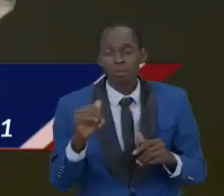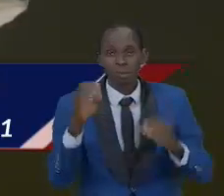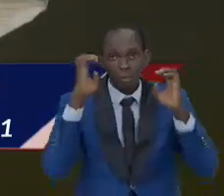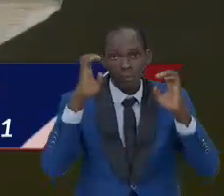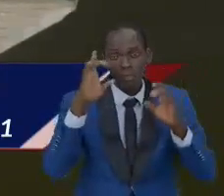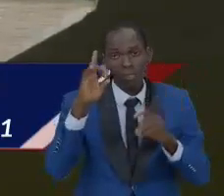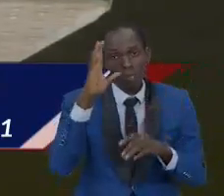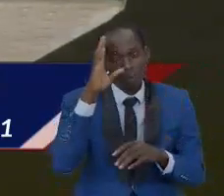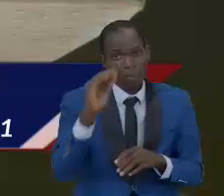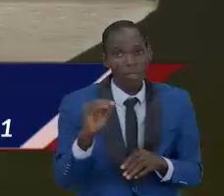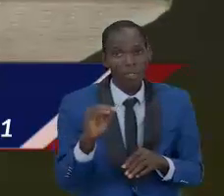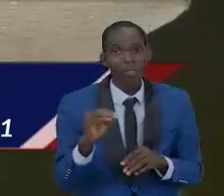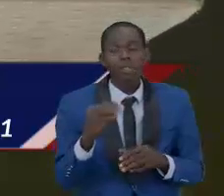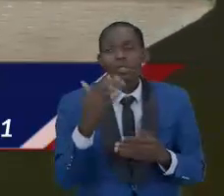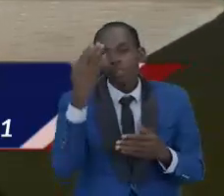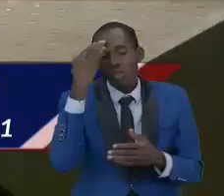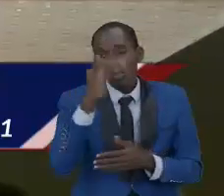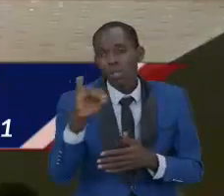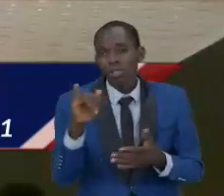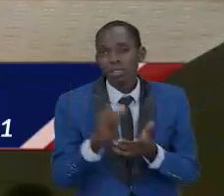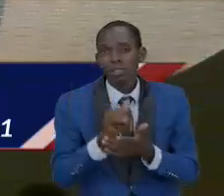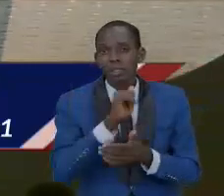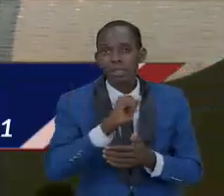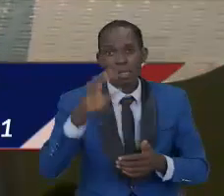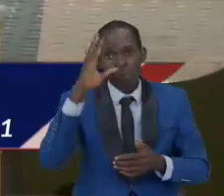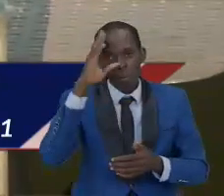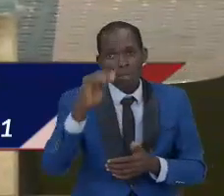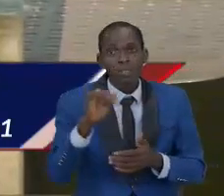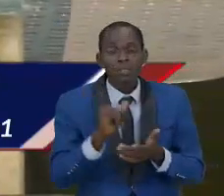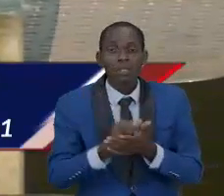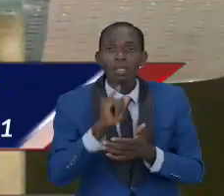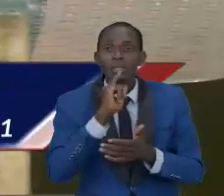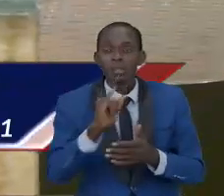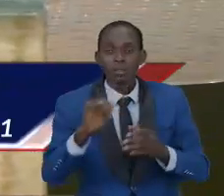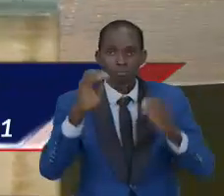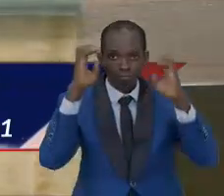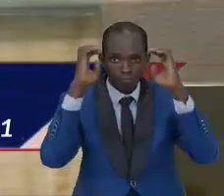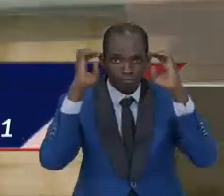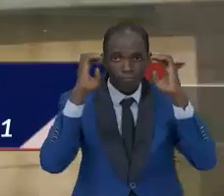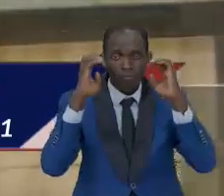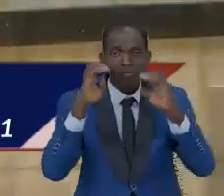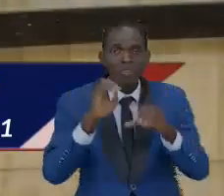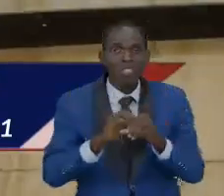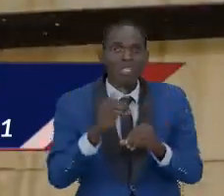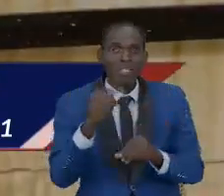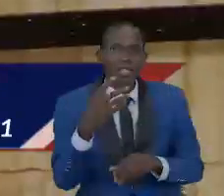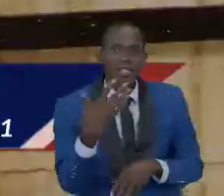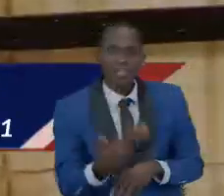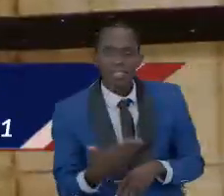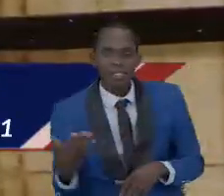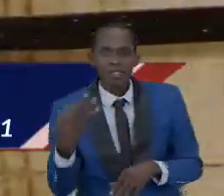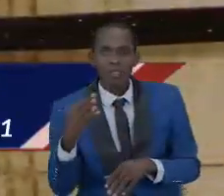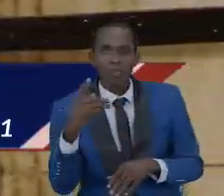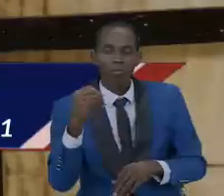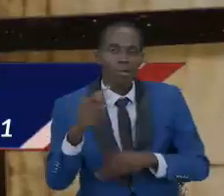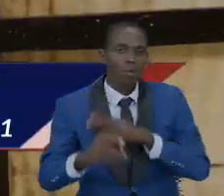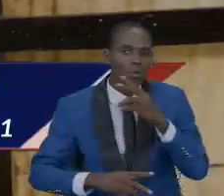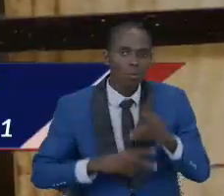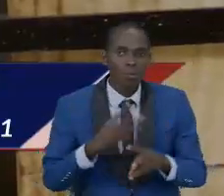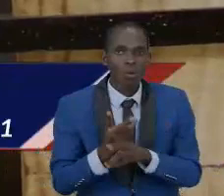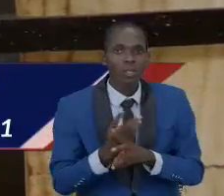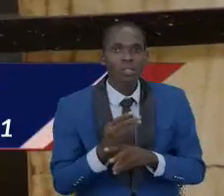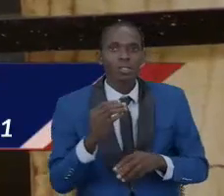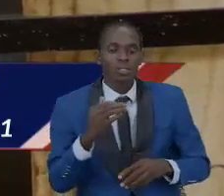knowing that a man a man that is educated in the things of the world in